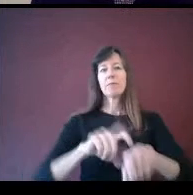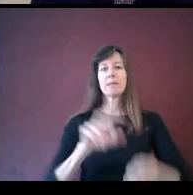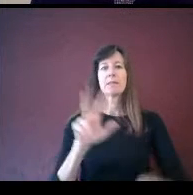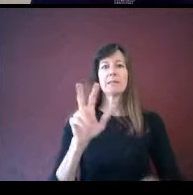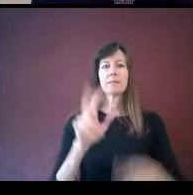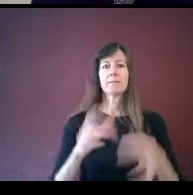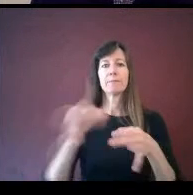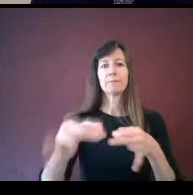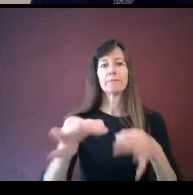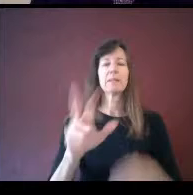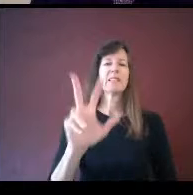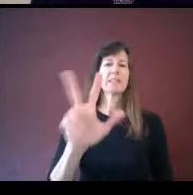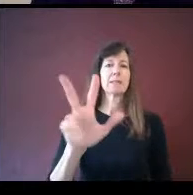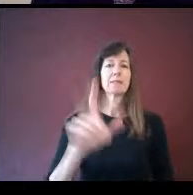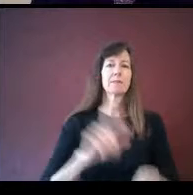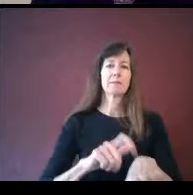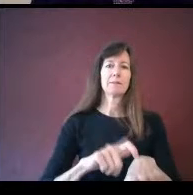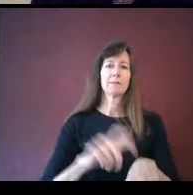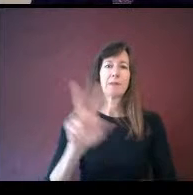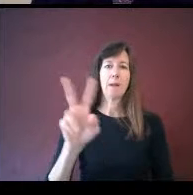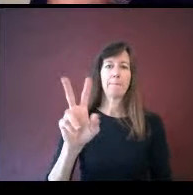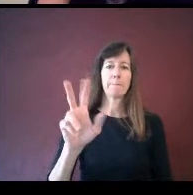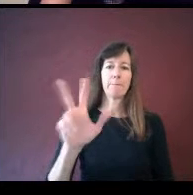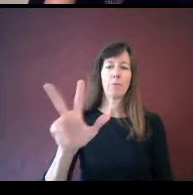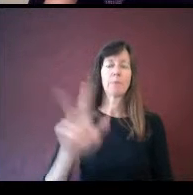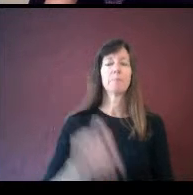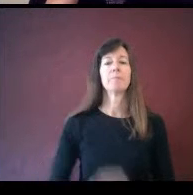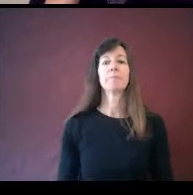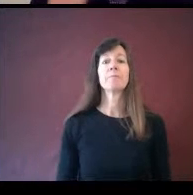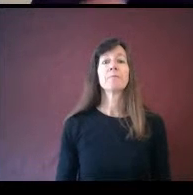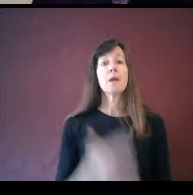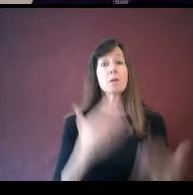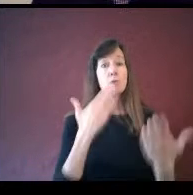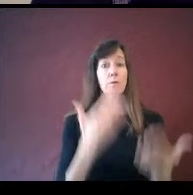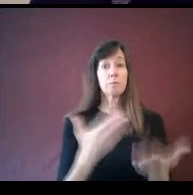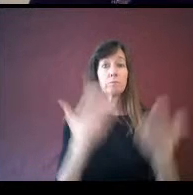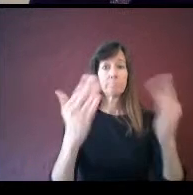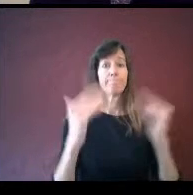to New Year's Eve, and it is I